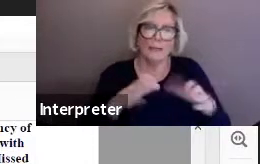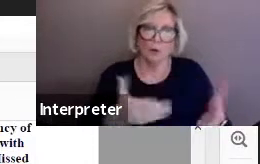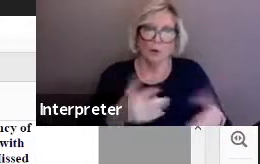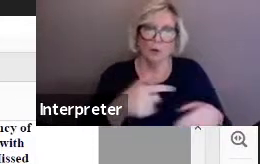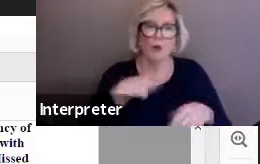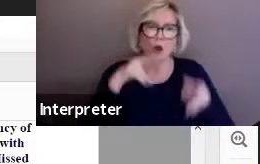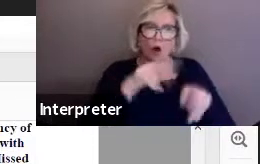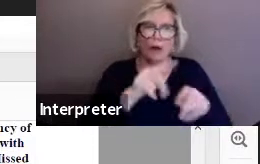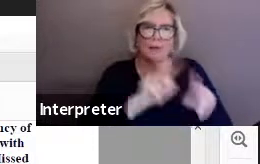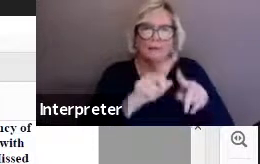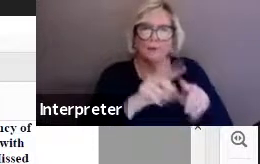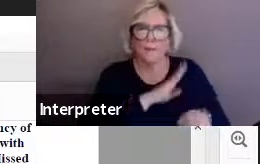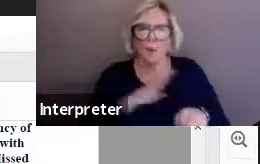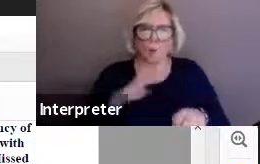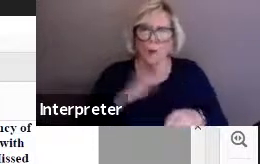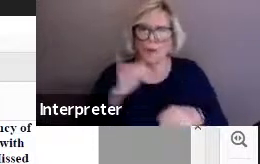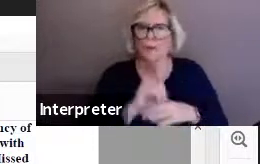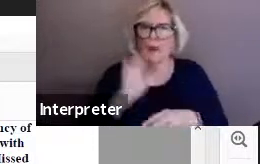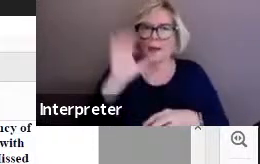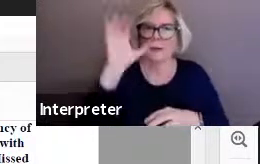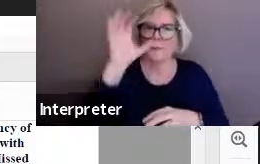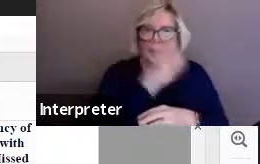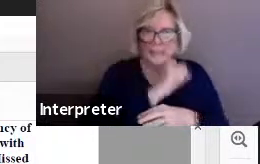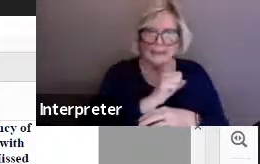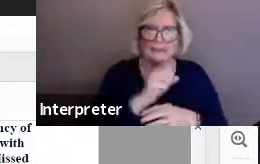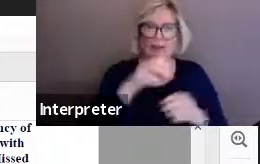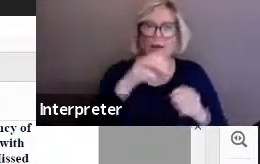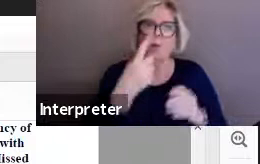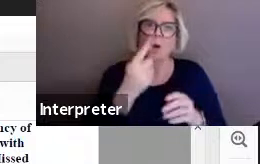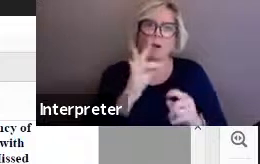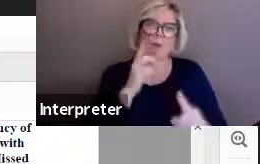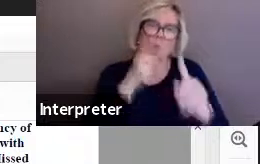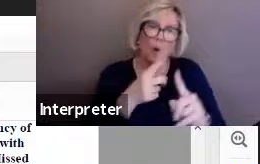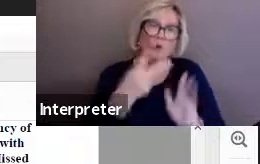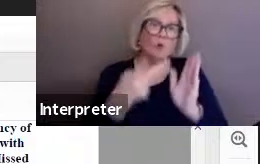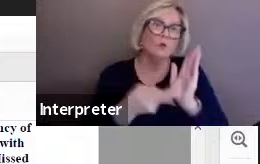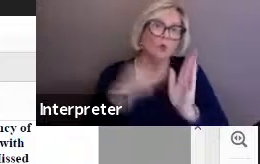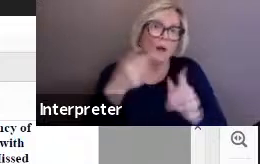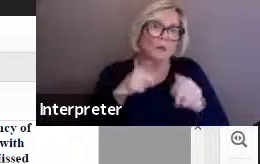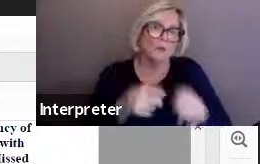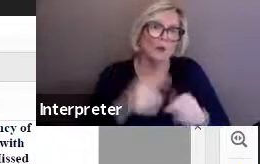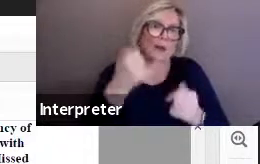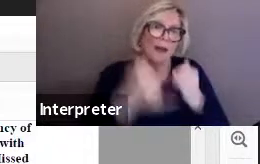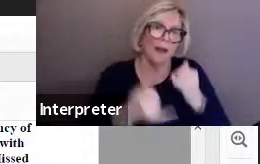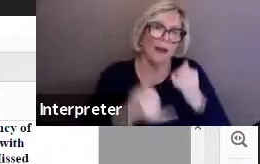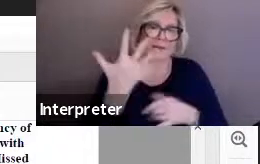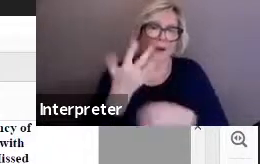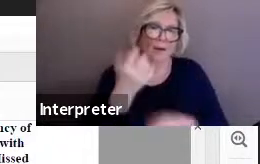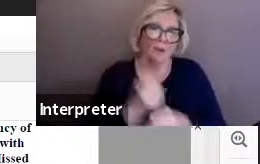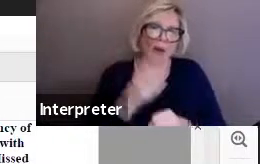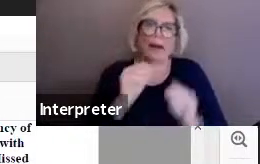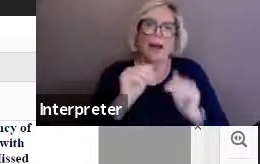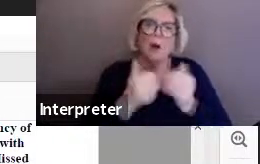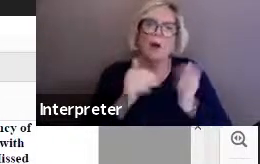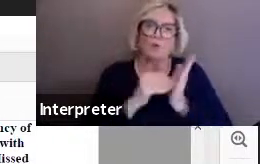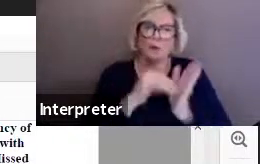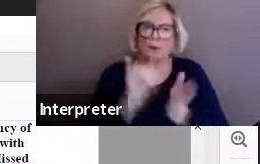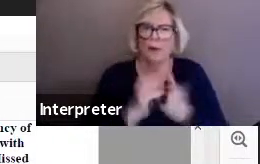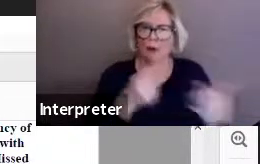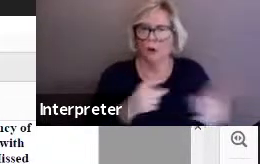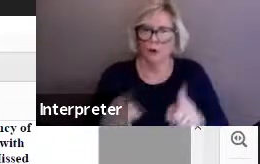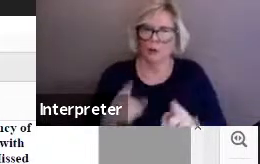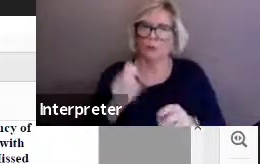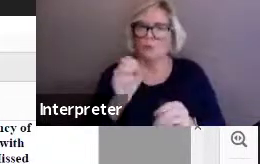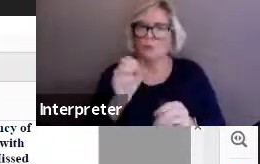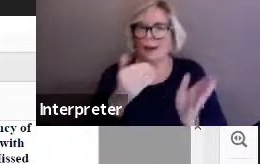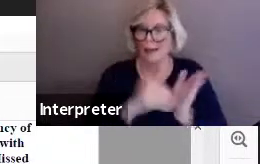boards that have missed in one of these goals at least twice in the last 5 years and how frequently that's occurred. So again,